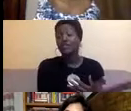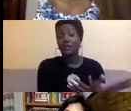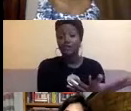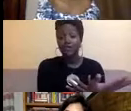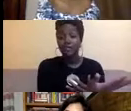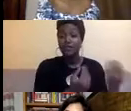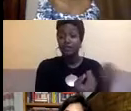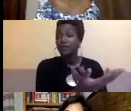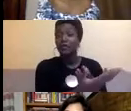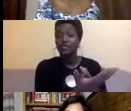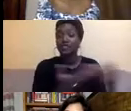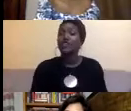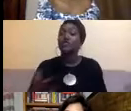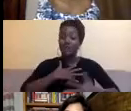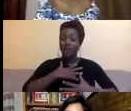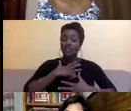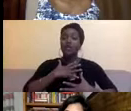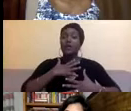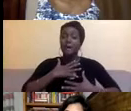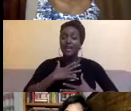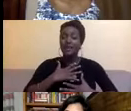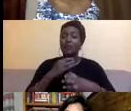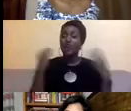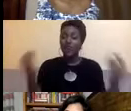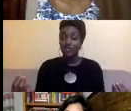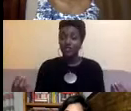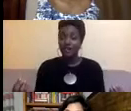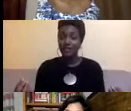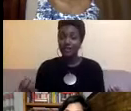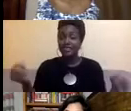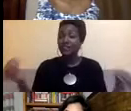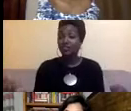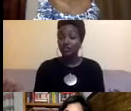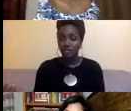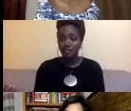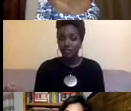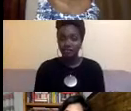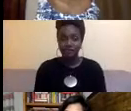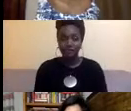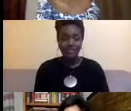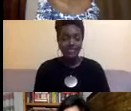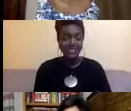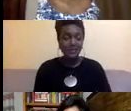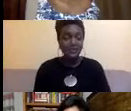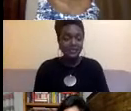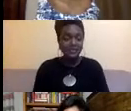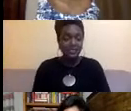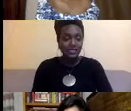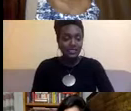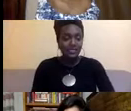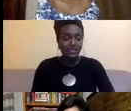contrary to someone else's experience or someone else's knowledge, it might cause pain, but we're not gonna do that intentionally. Next one.